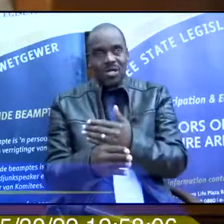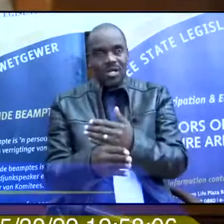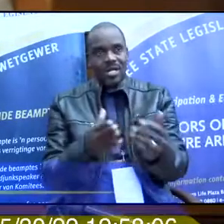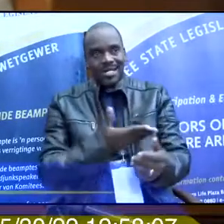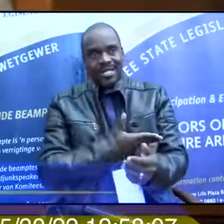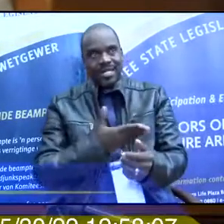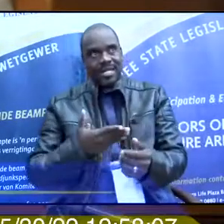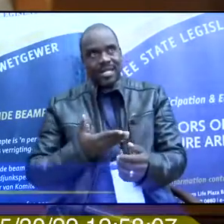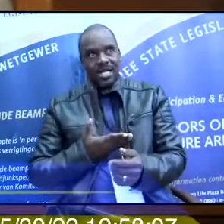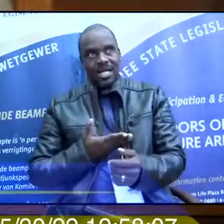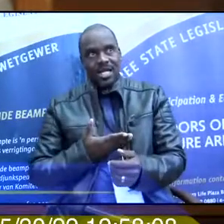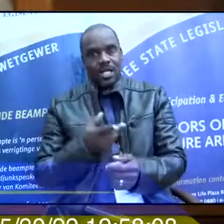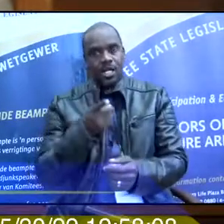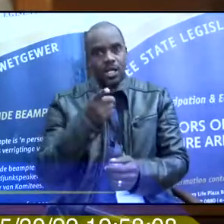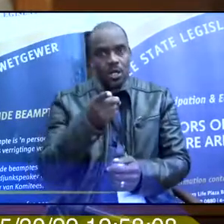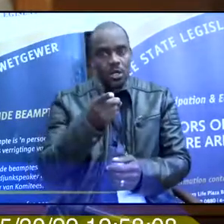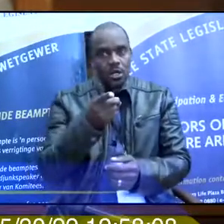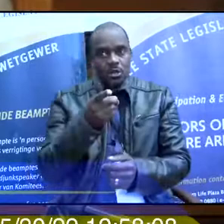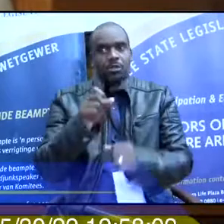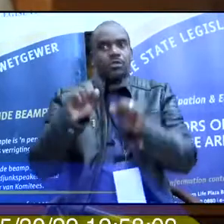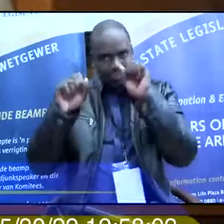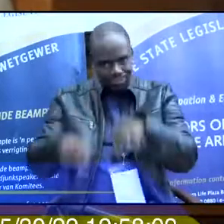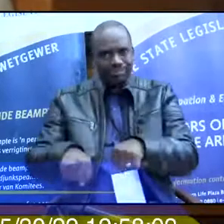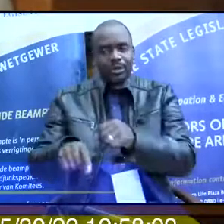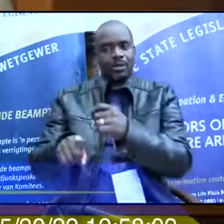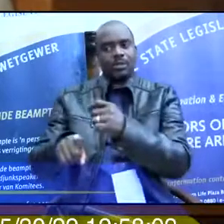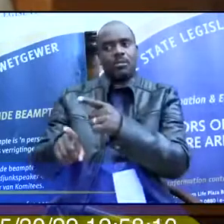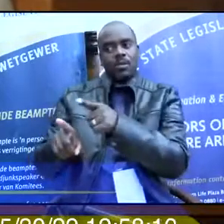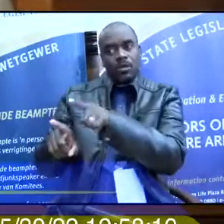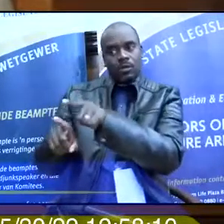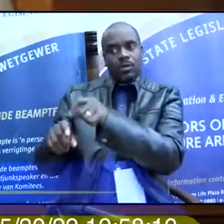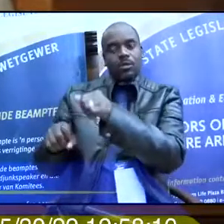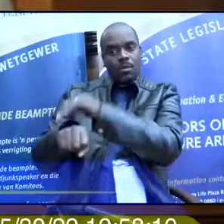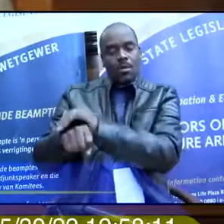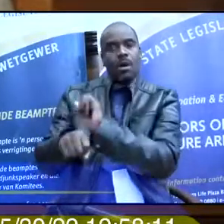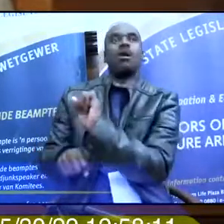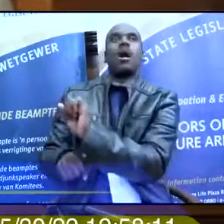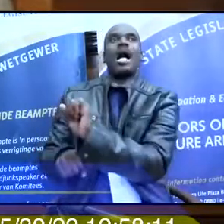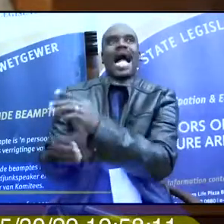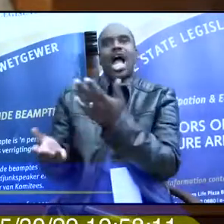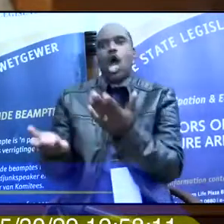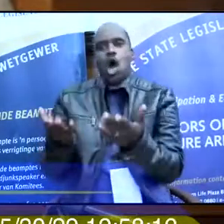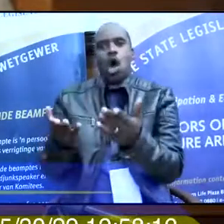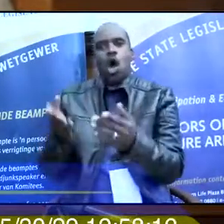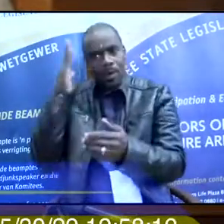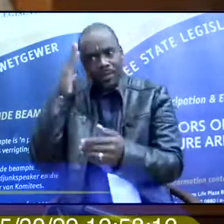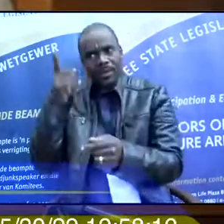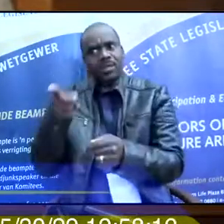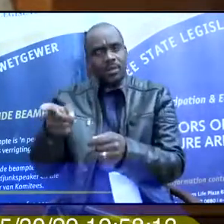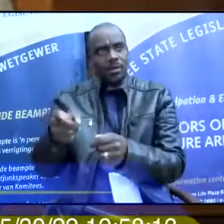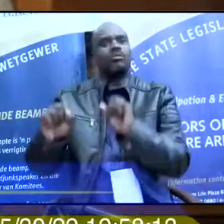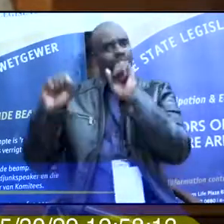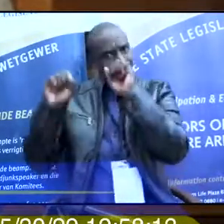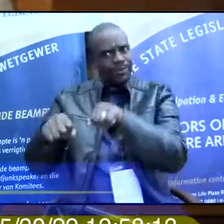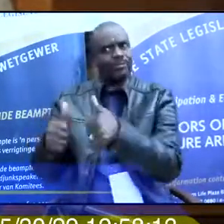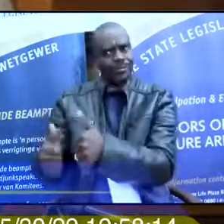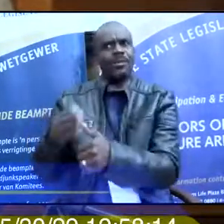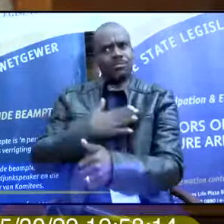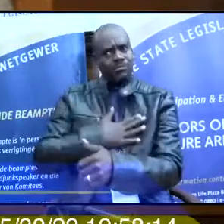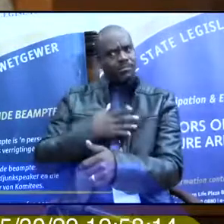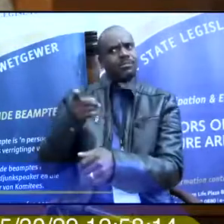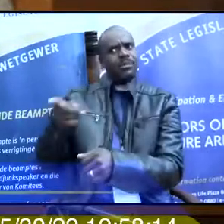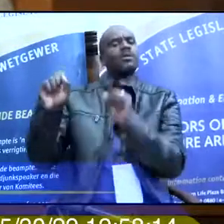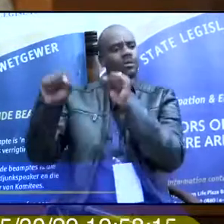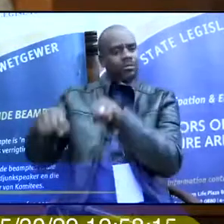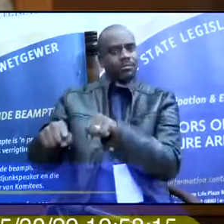favor with the political leaders who are in power but as long as you and good books you can